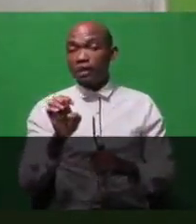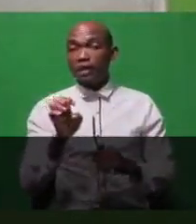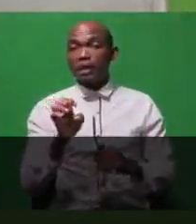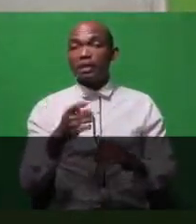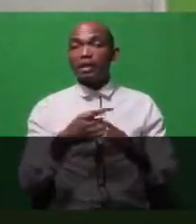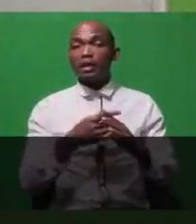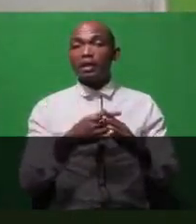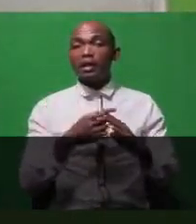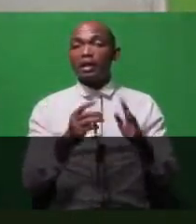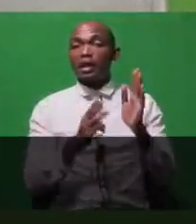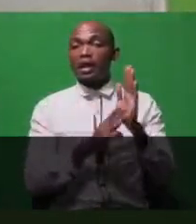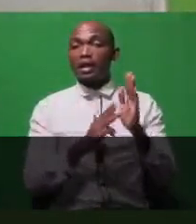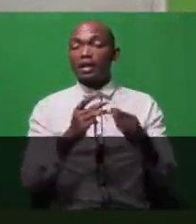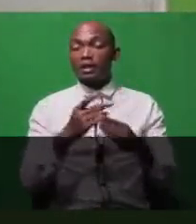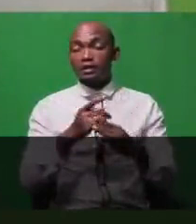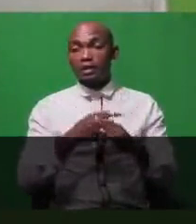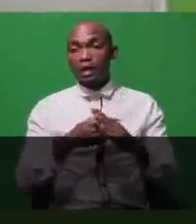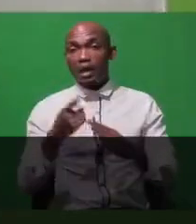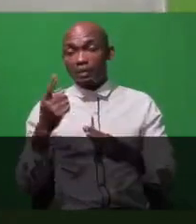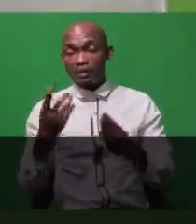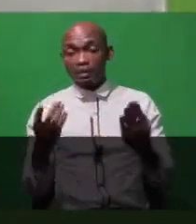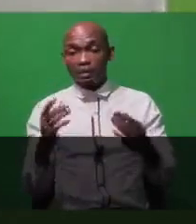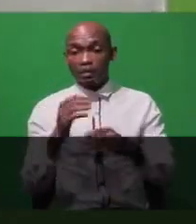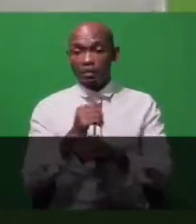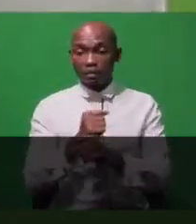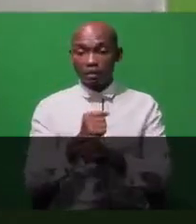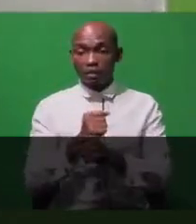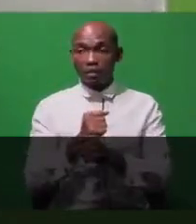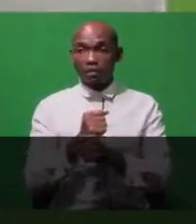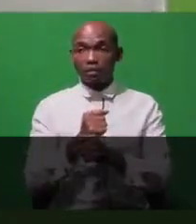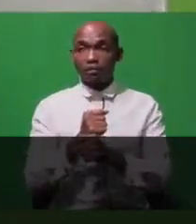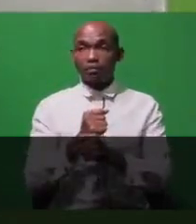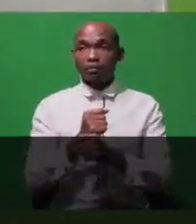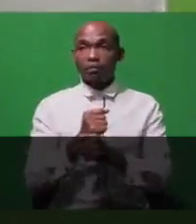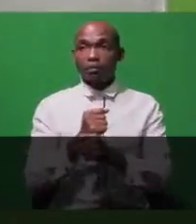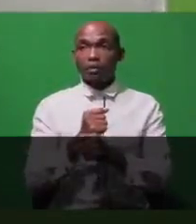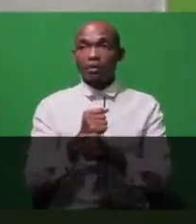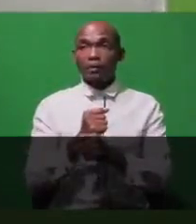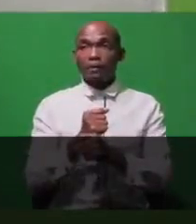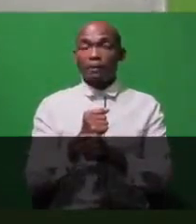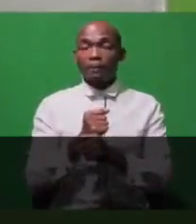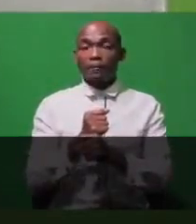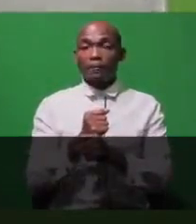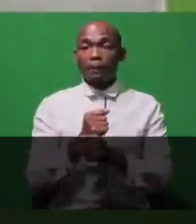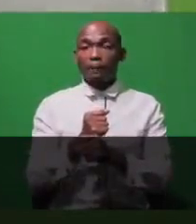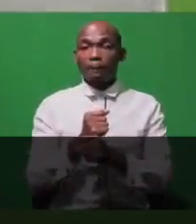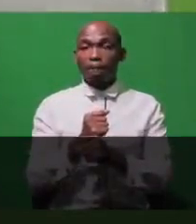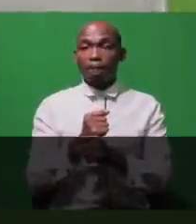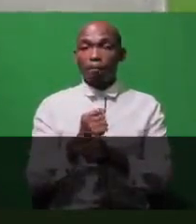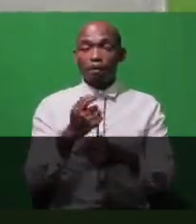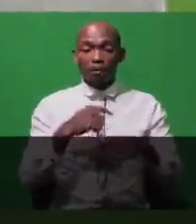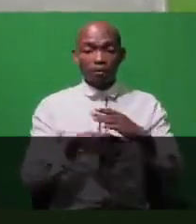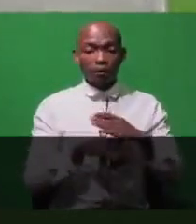3,800, you got 18,800, add by